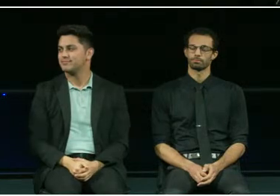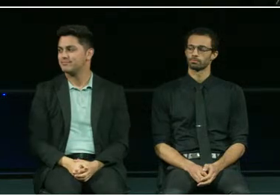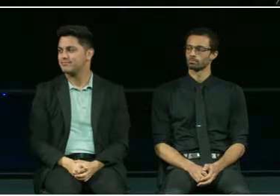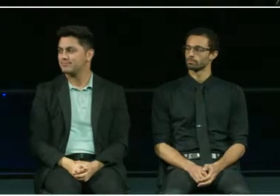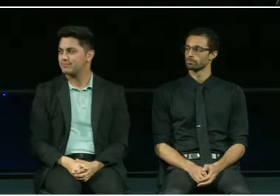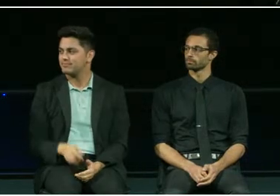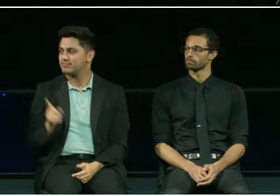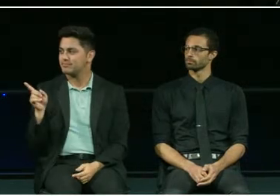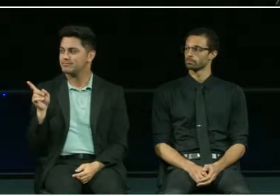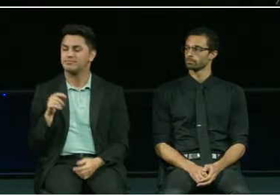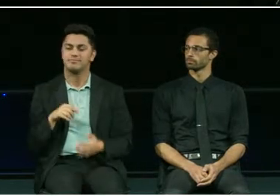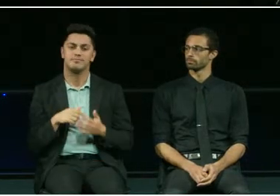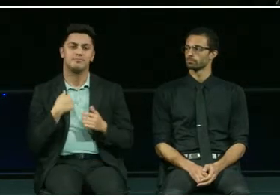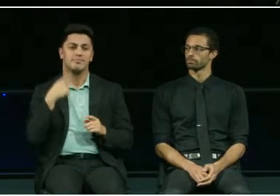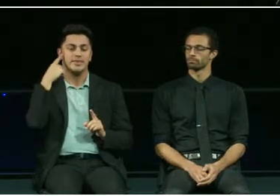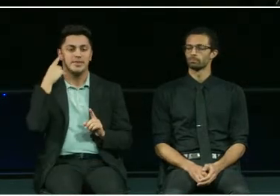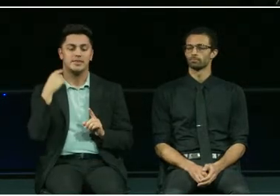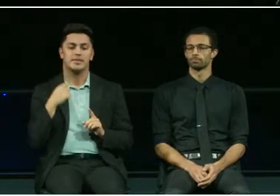I think